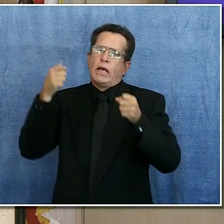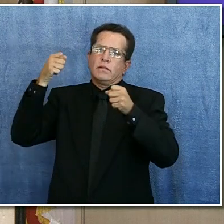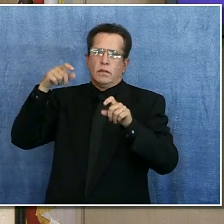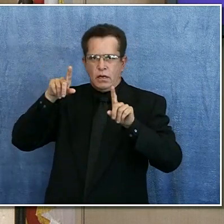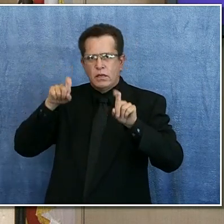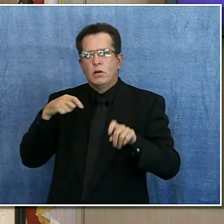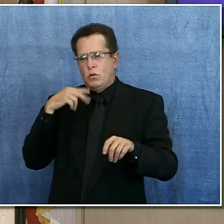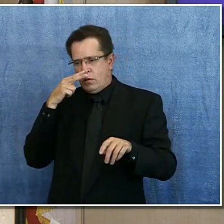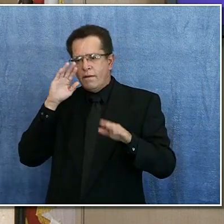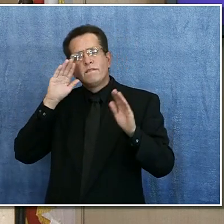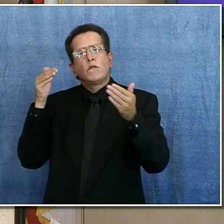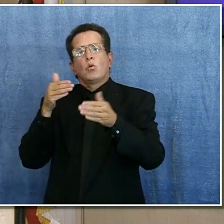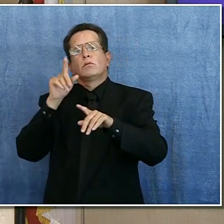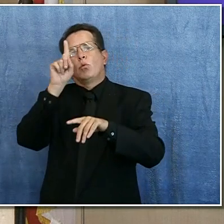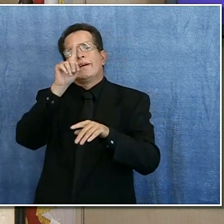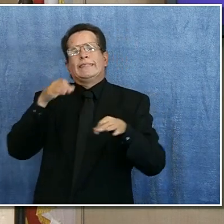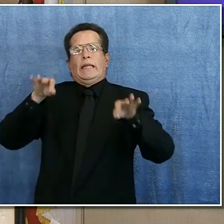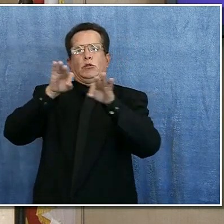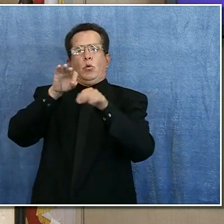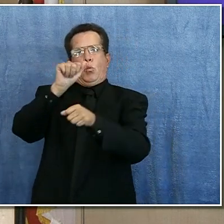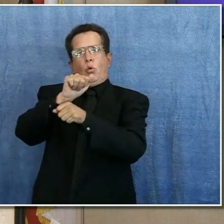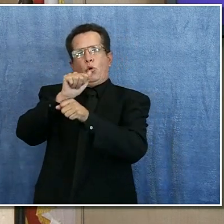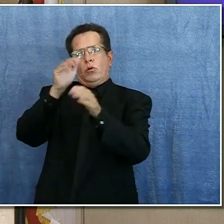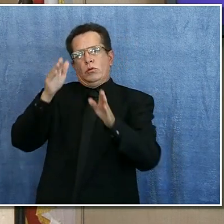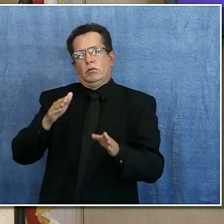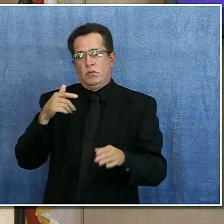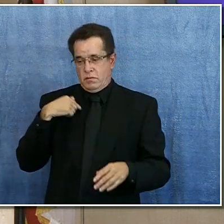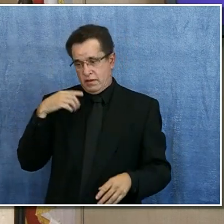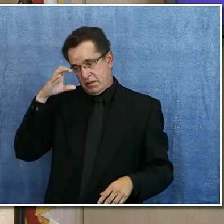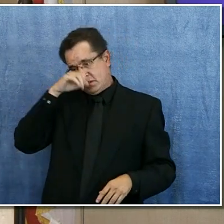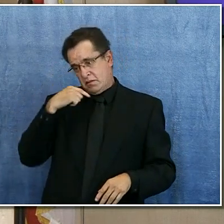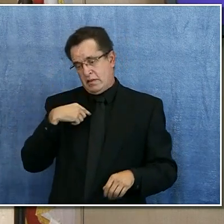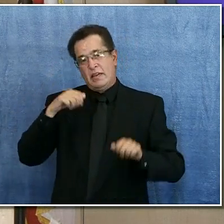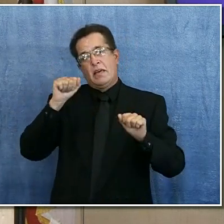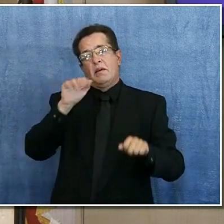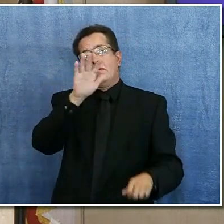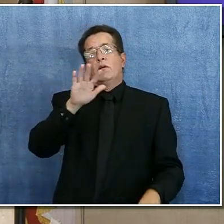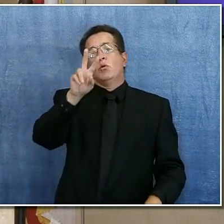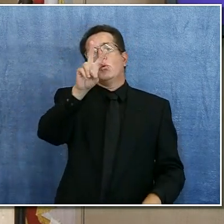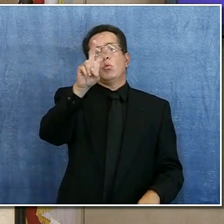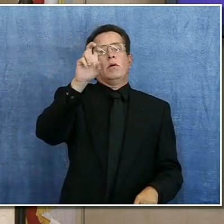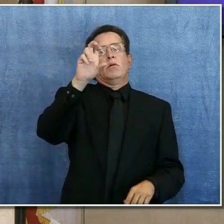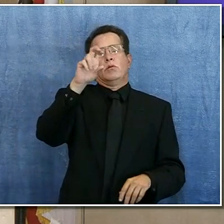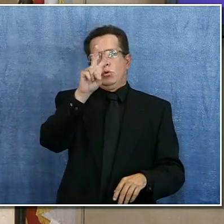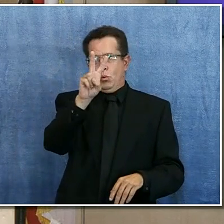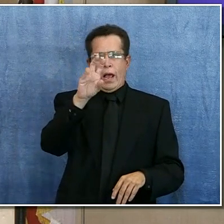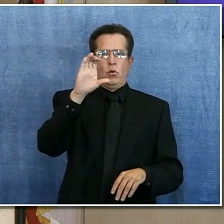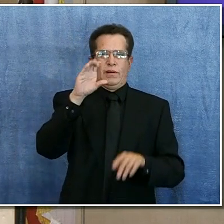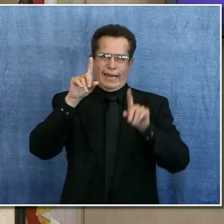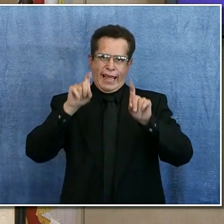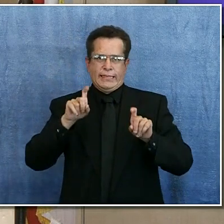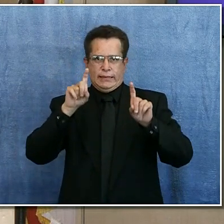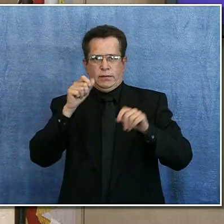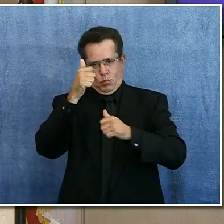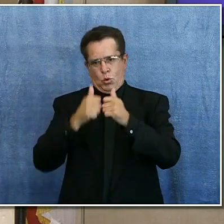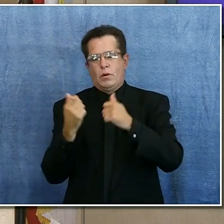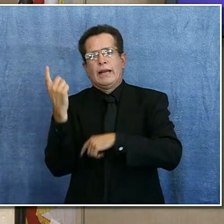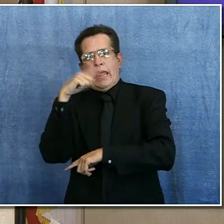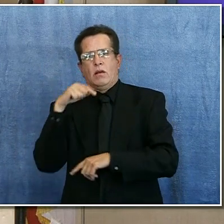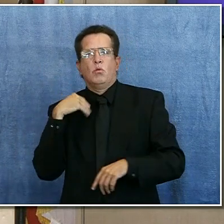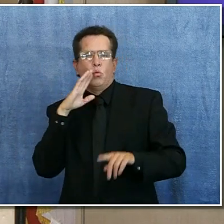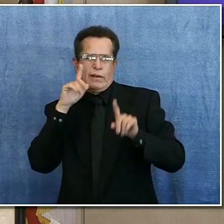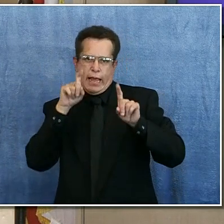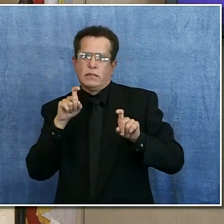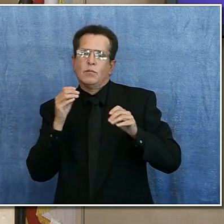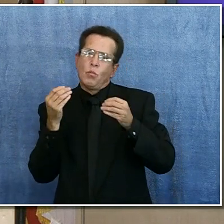on essential workers. We estimate that we can conduct up to 200 tests a day. And